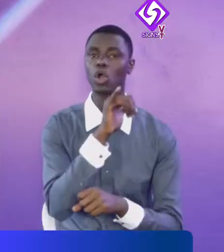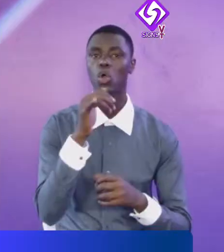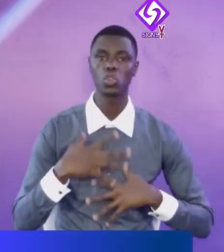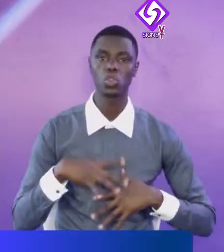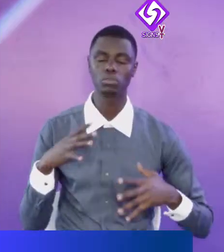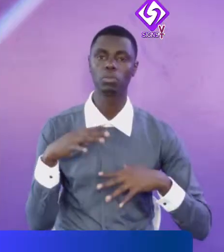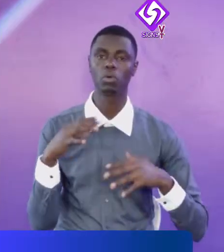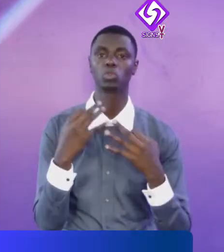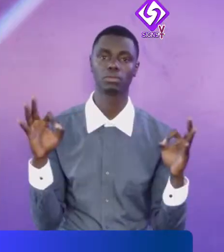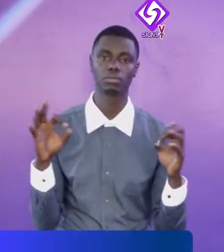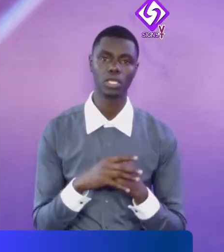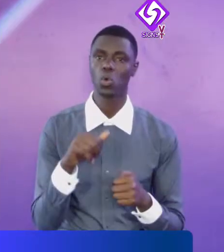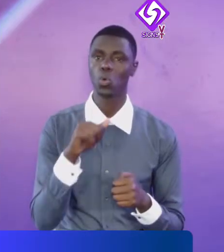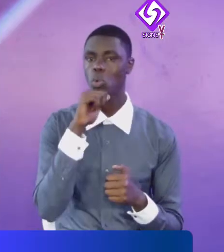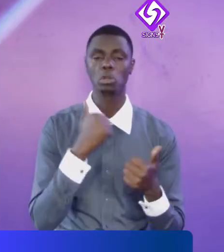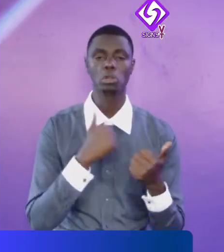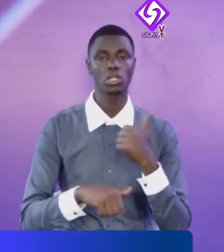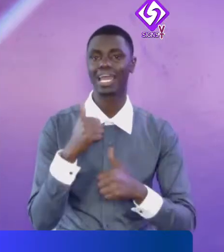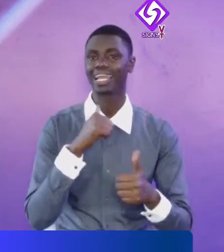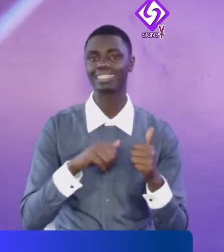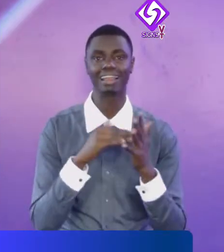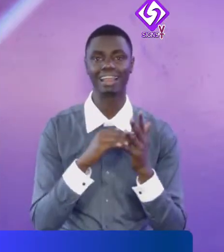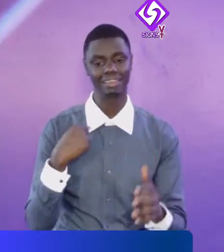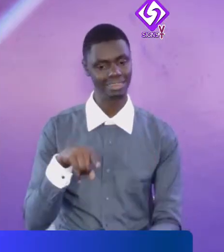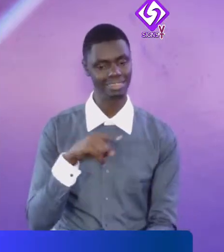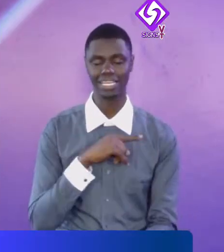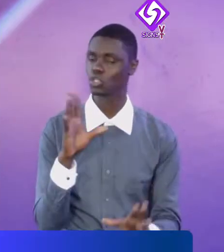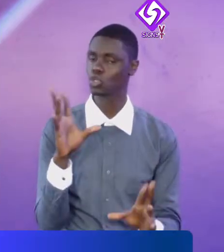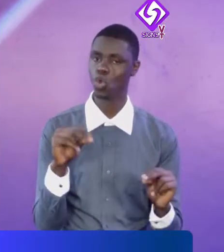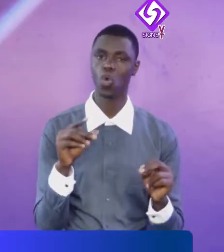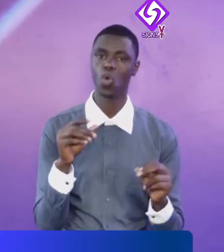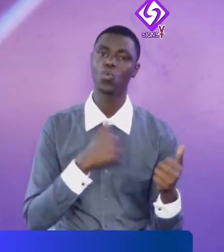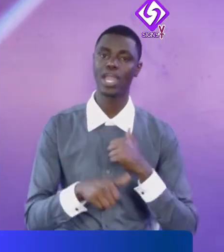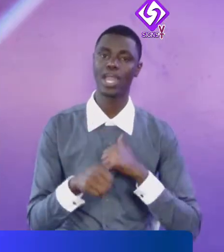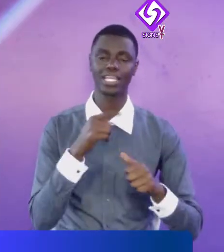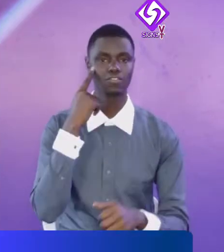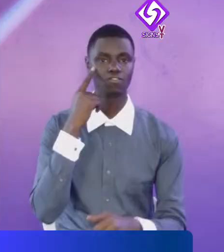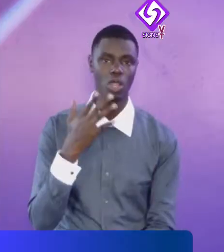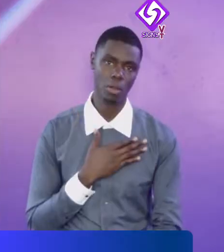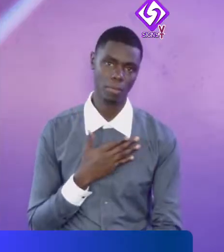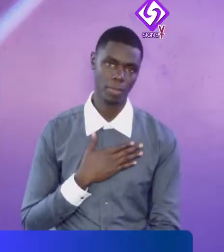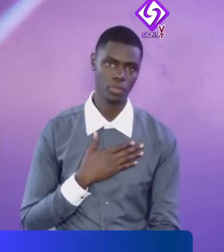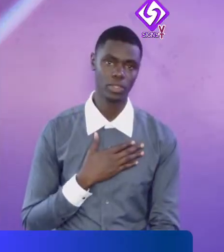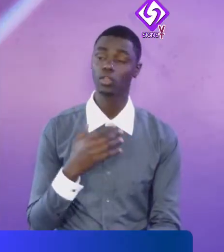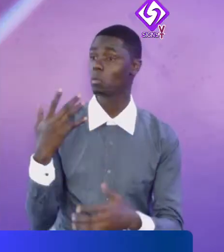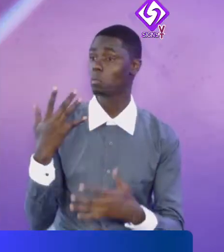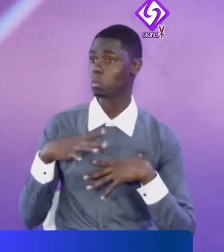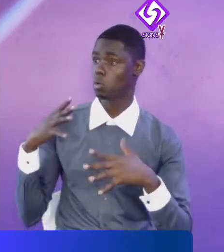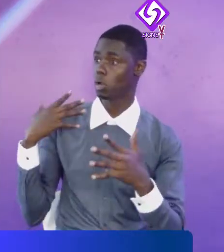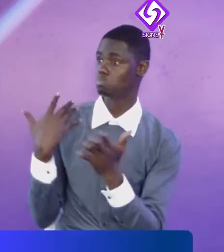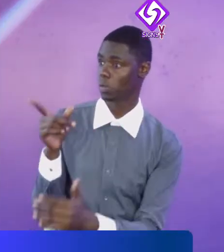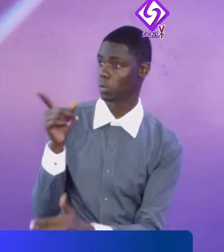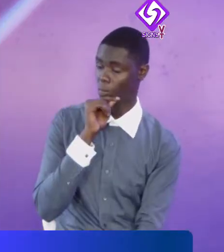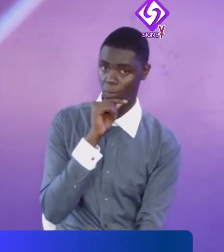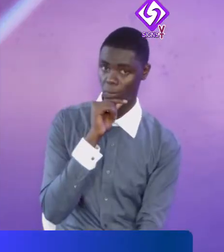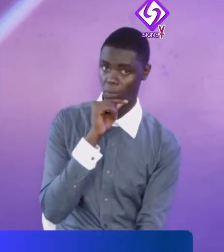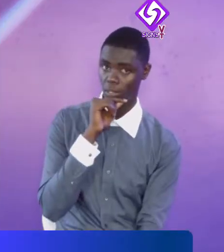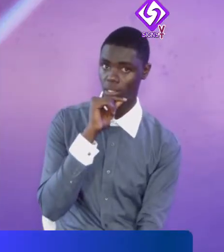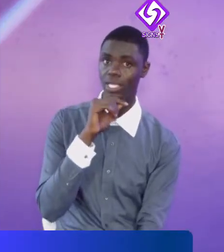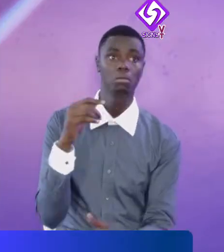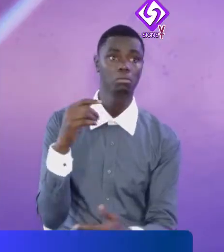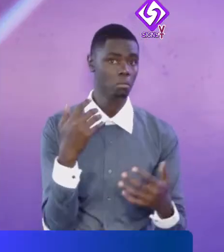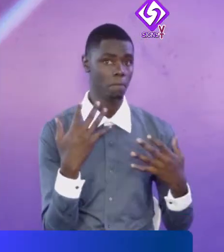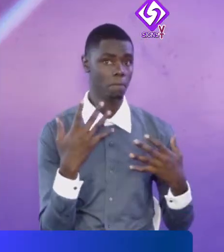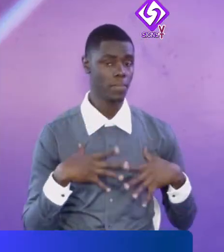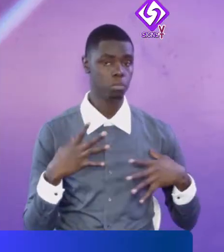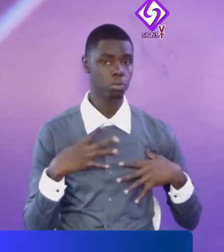acting against them, we are acting for our citizens. Immediately those guys were surrounded and put inside. Those guys were released